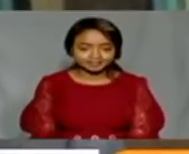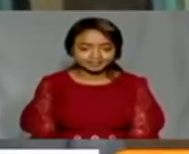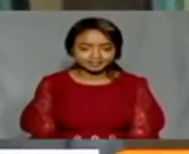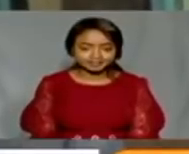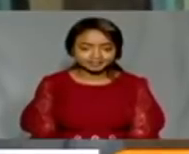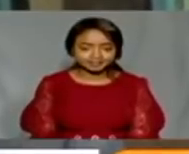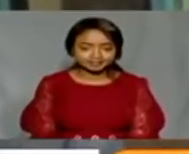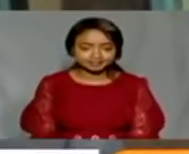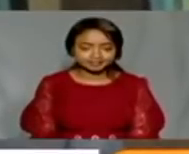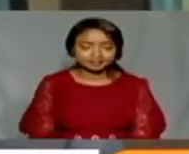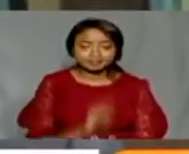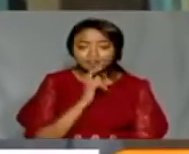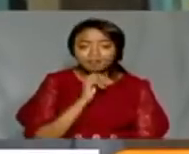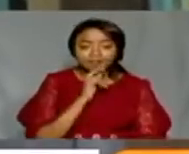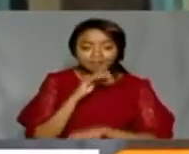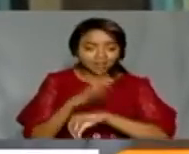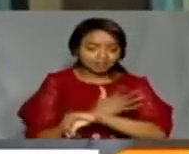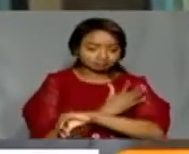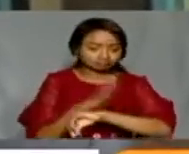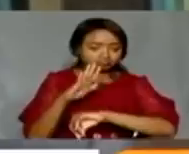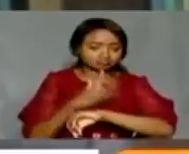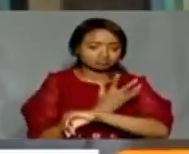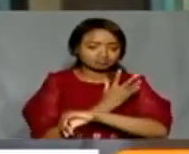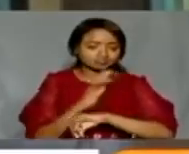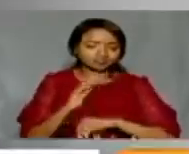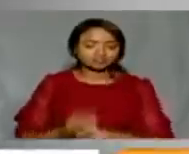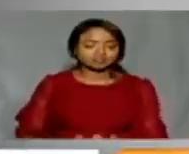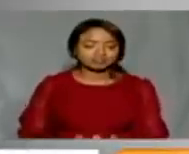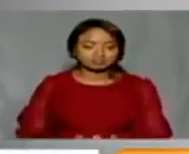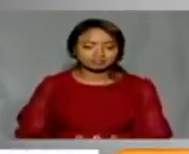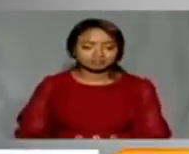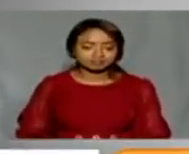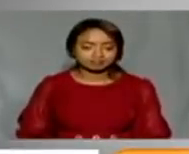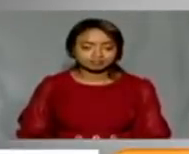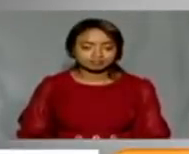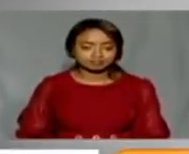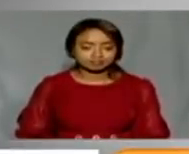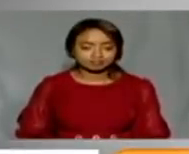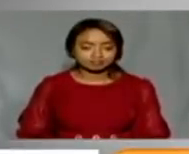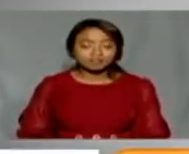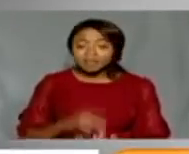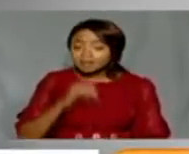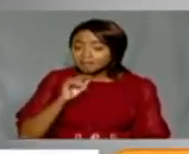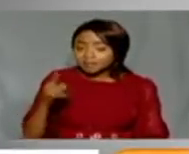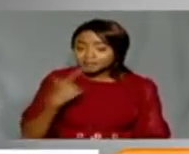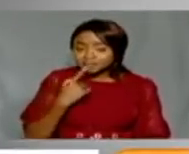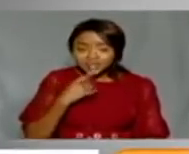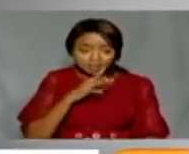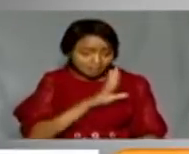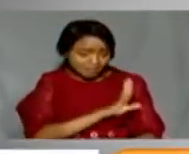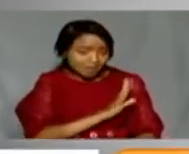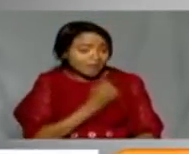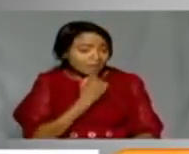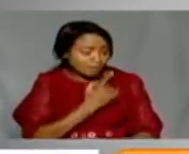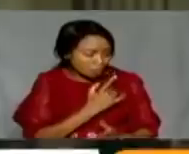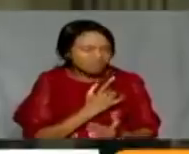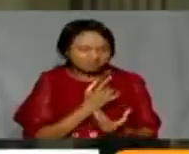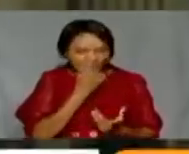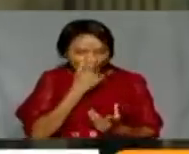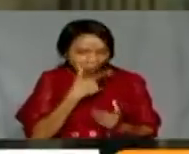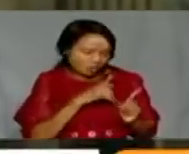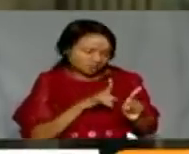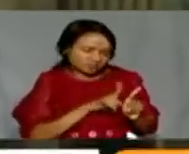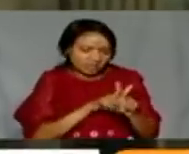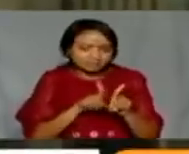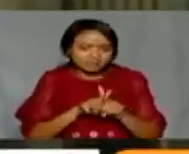si kuku ya kwa akili. Lemein says Moi, who was of the Chumo age group, as is described in